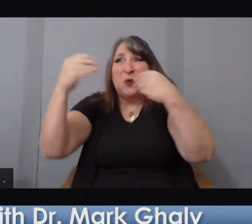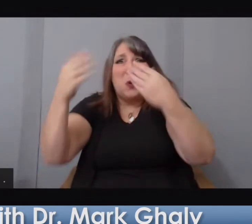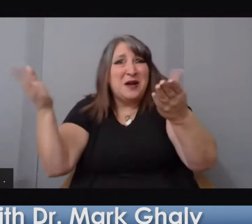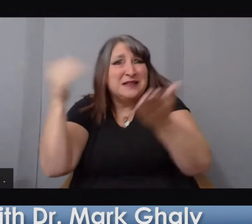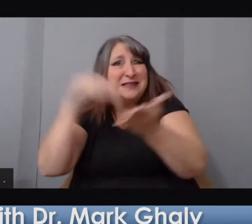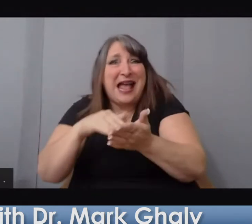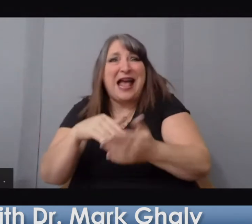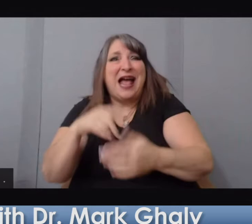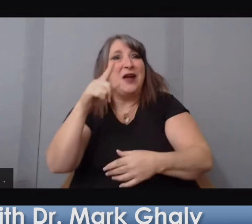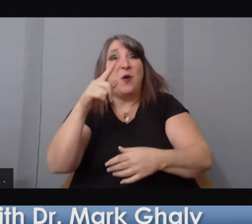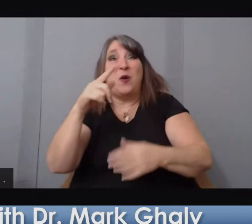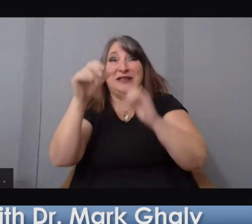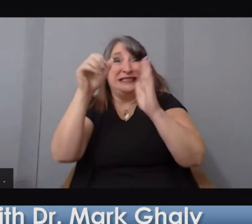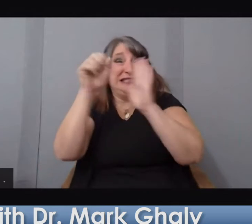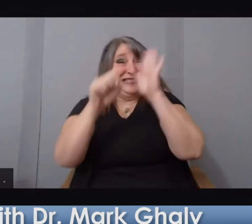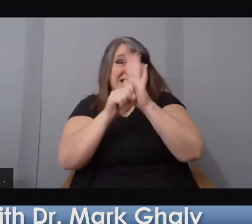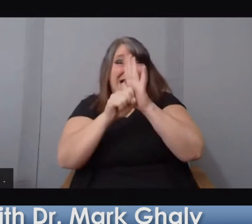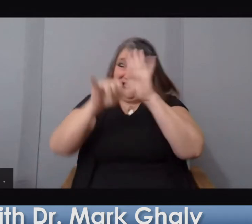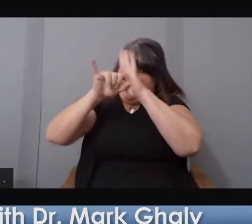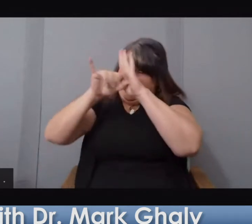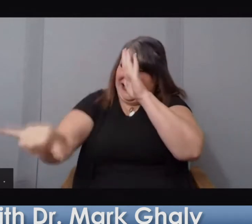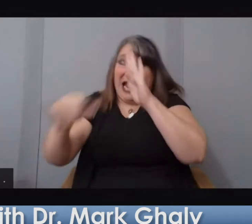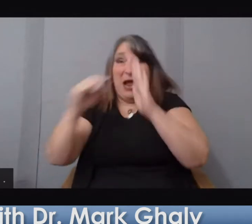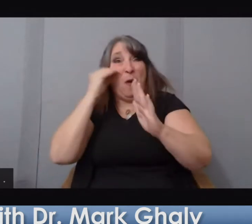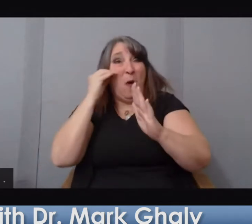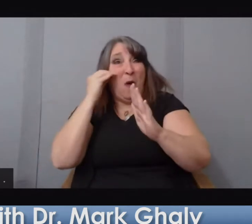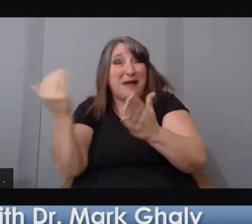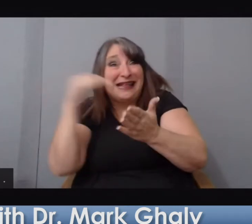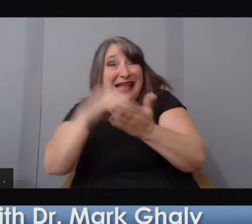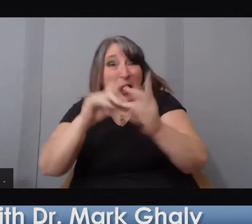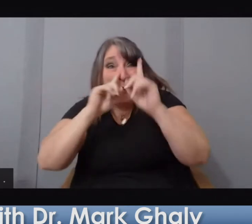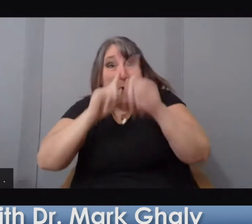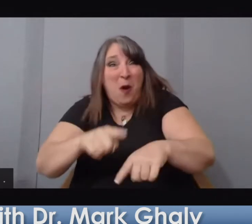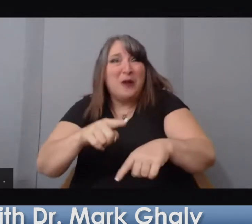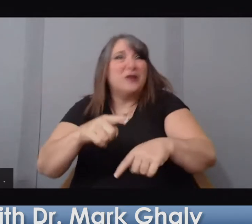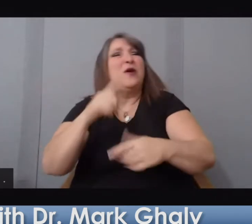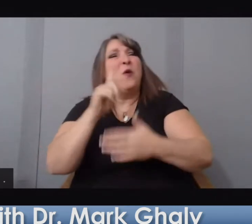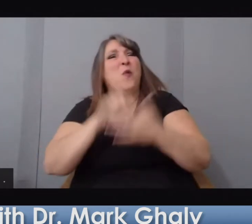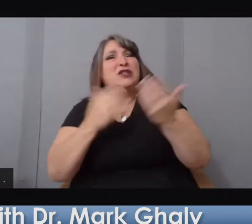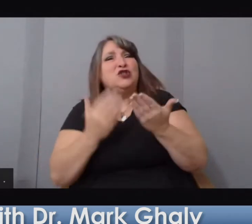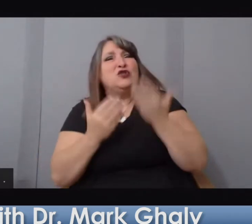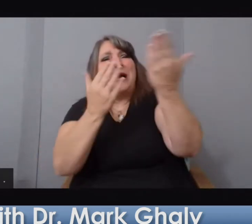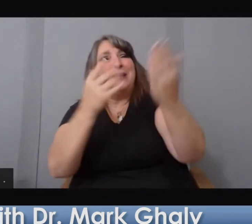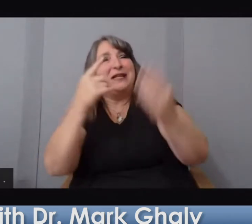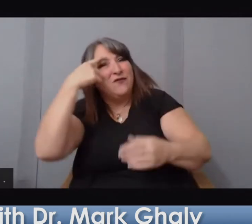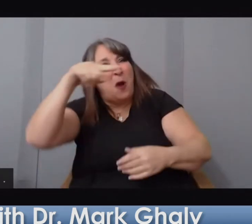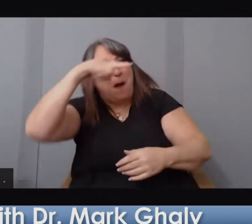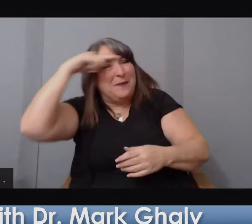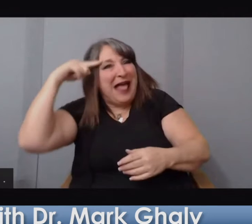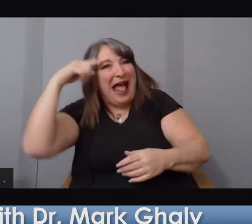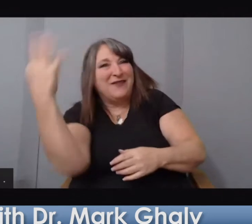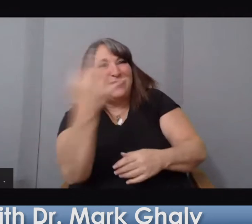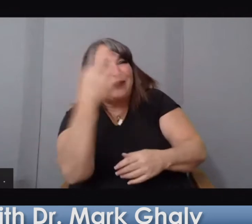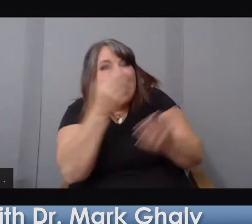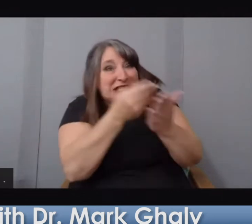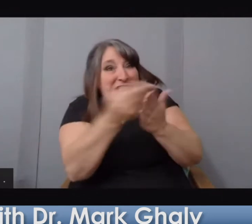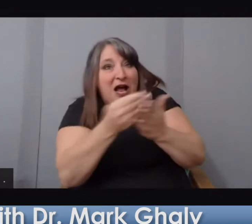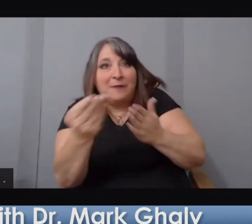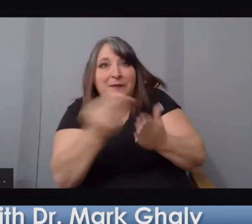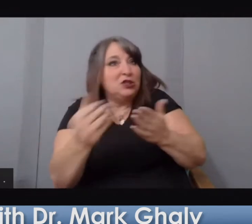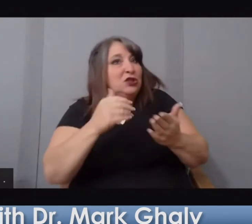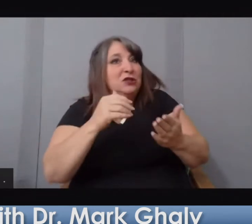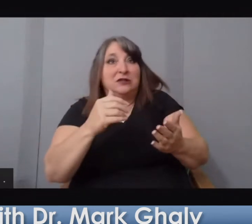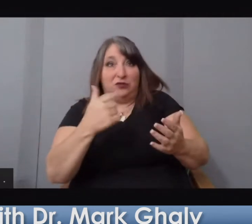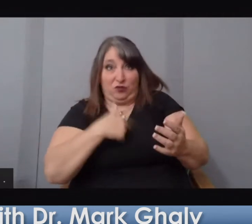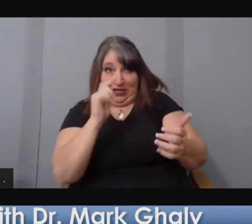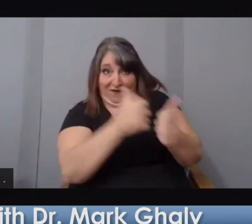statewide stay-at-home order? And then one other question, do you have any recommendations for Black Friday? Should we avoid going out shopping in person on